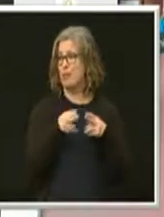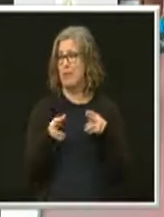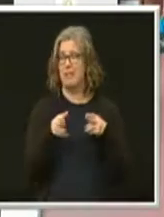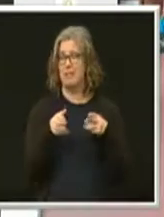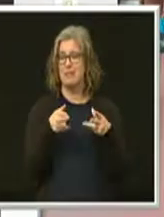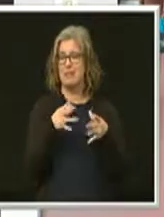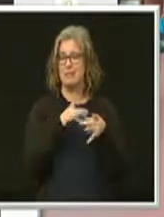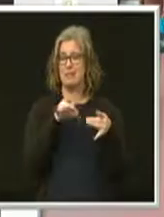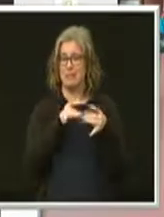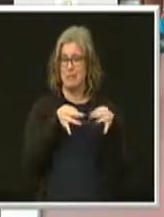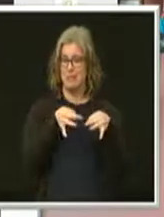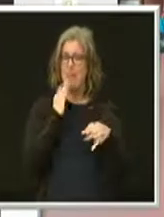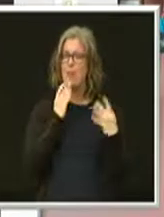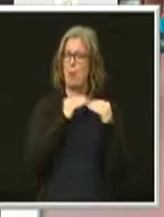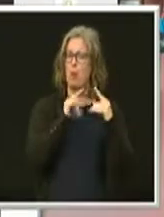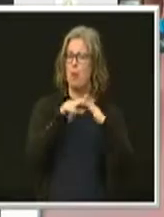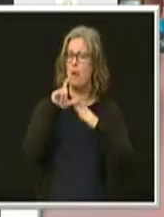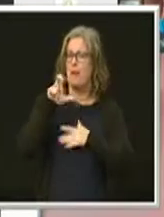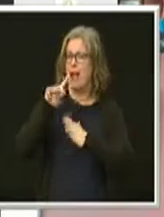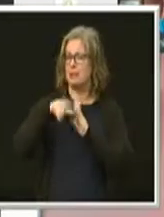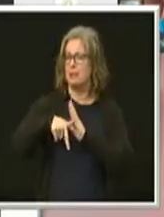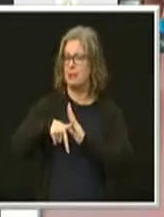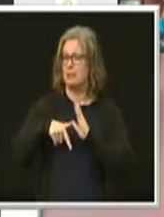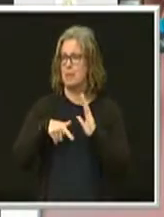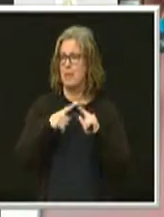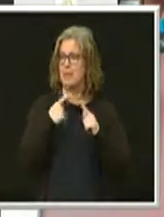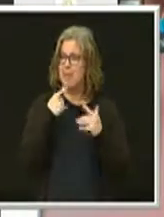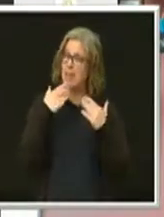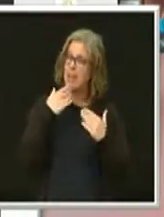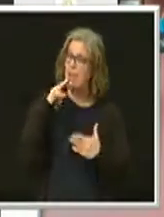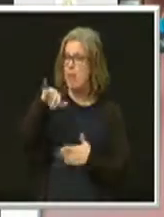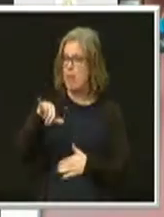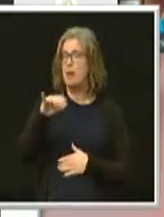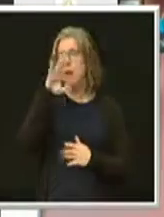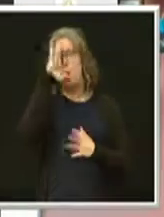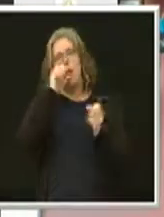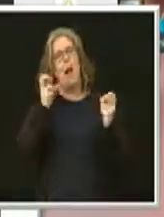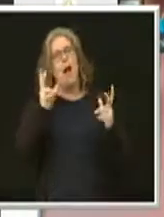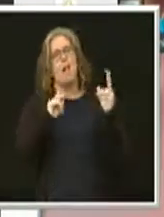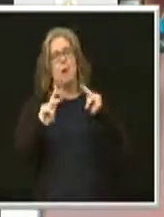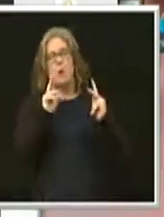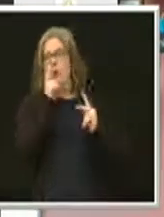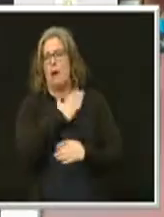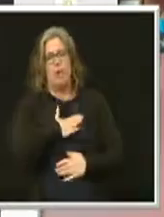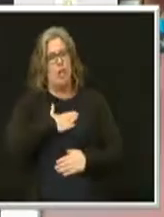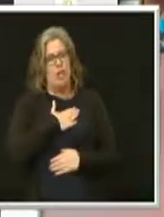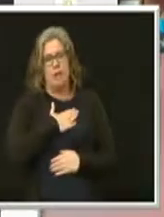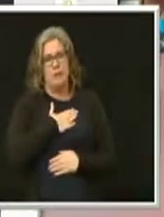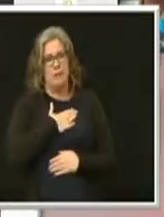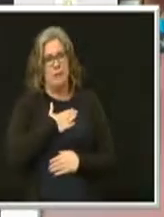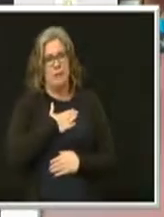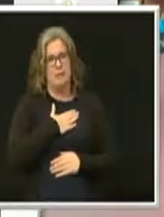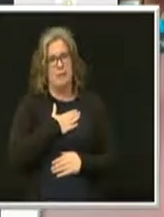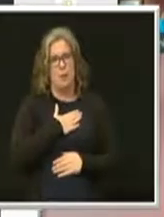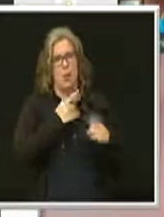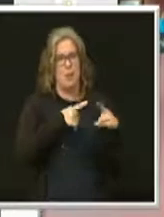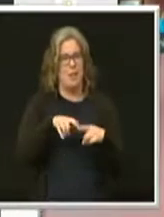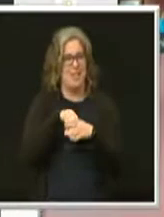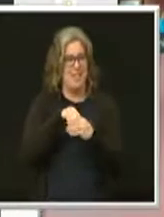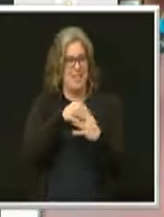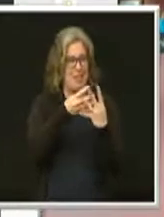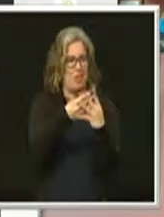So if there's some others, we'll come back to those at the end of this. But I want to say thank you for that. You know, a lot of people don't appreciate the what goes on inside